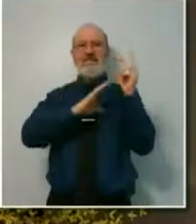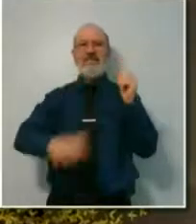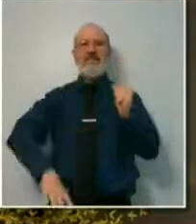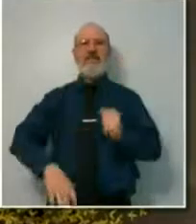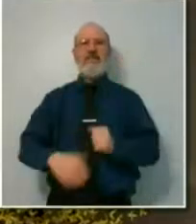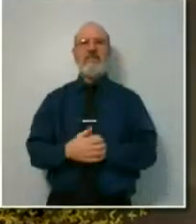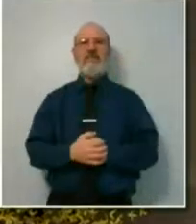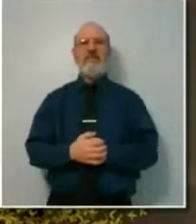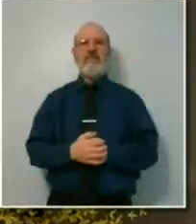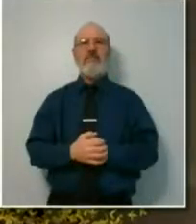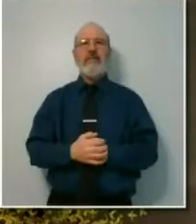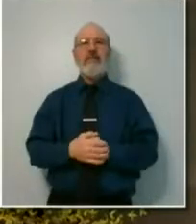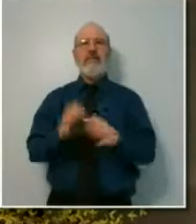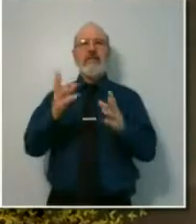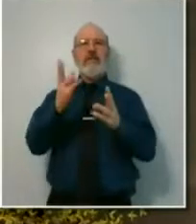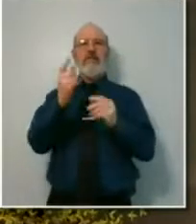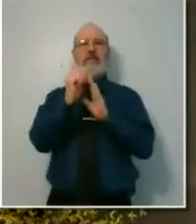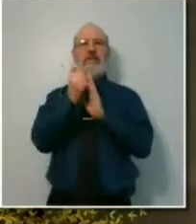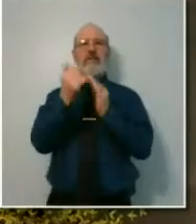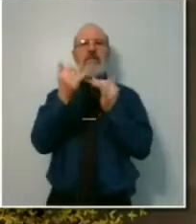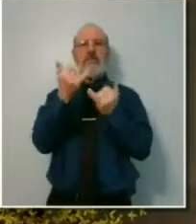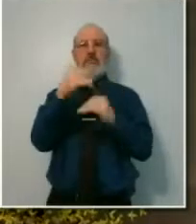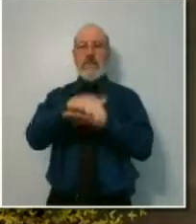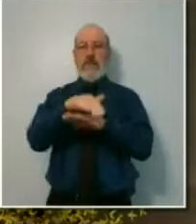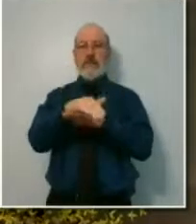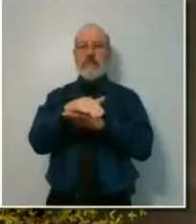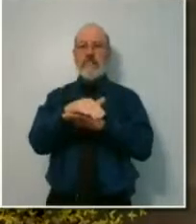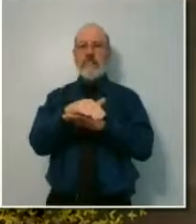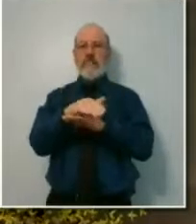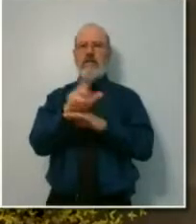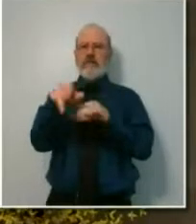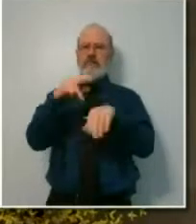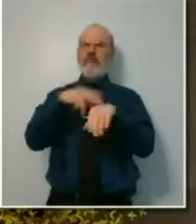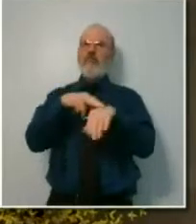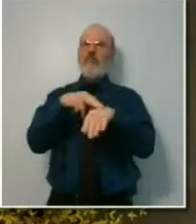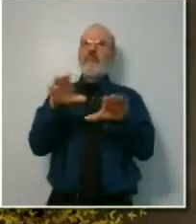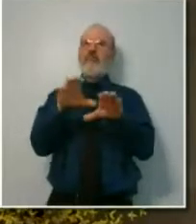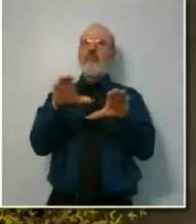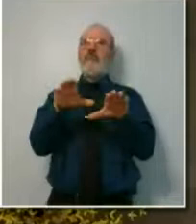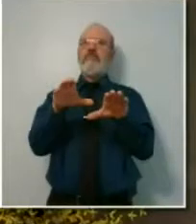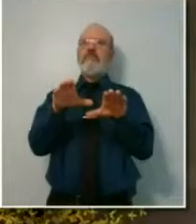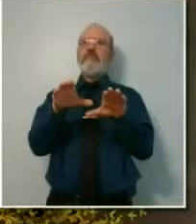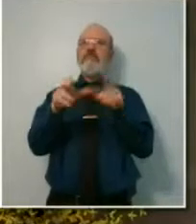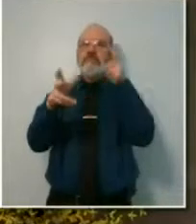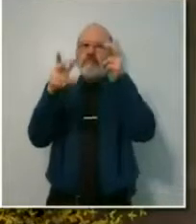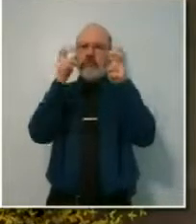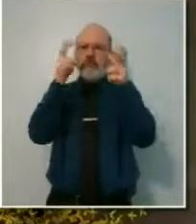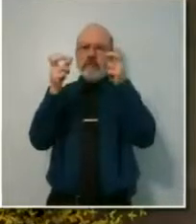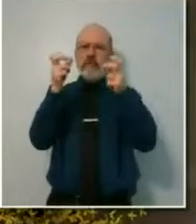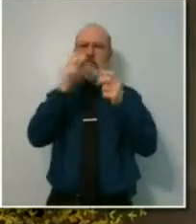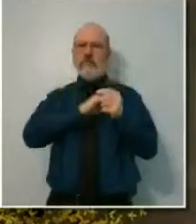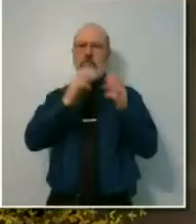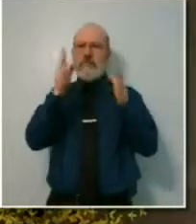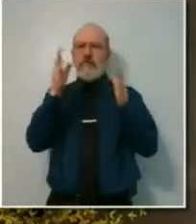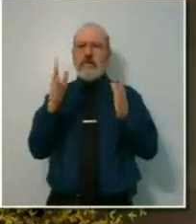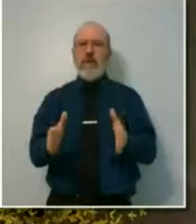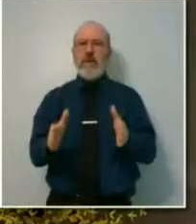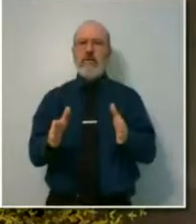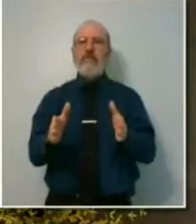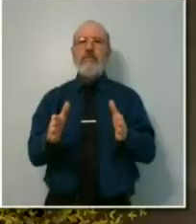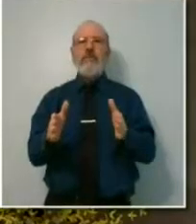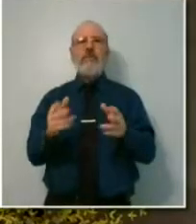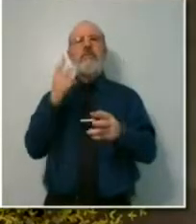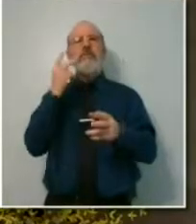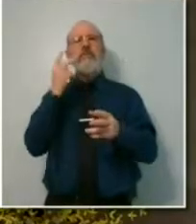Well, let's take a few moments tonight, as is our custom to do, and hear from some missionaries and see how they're